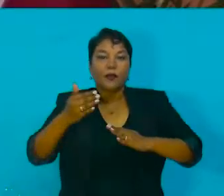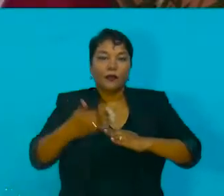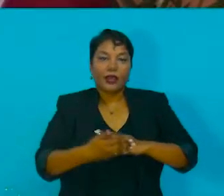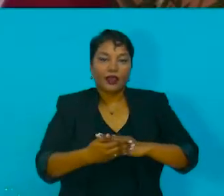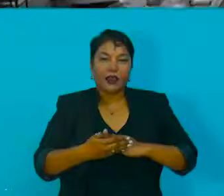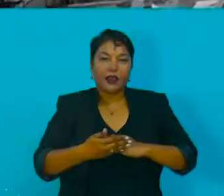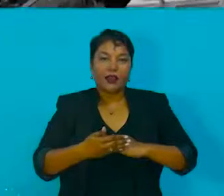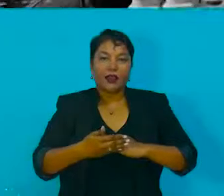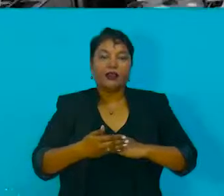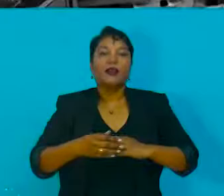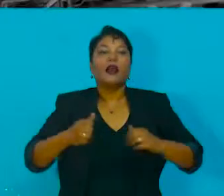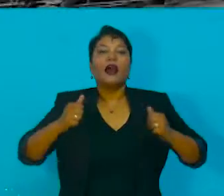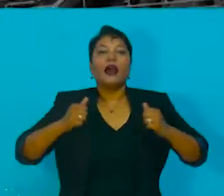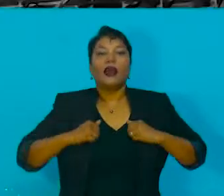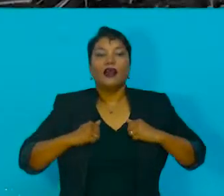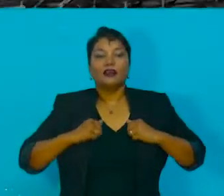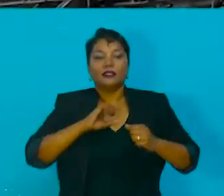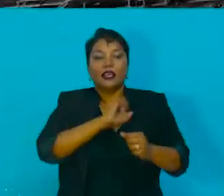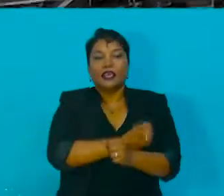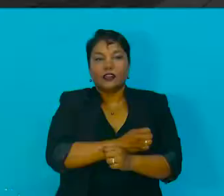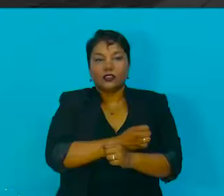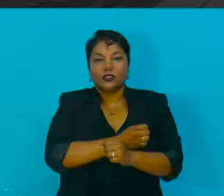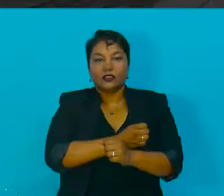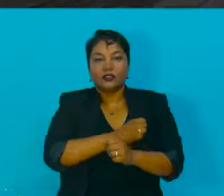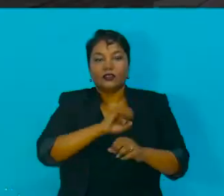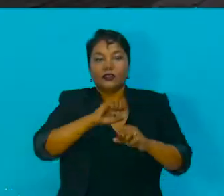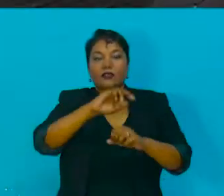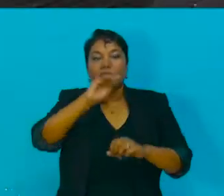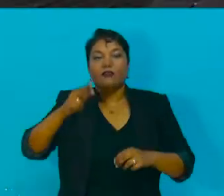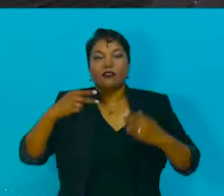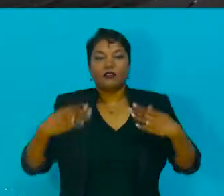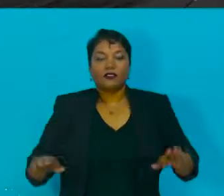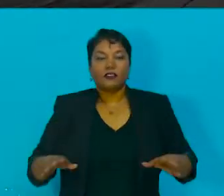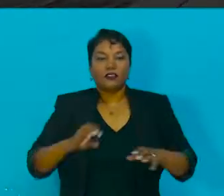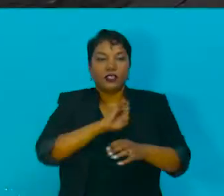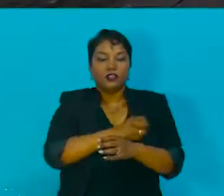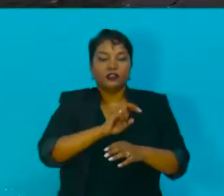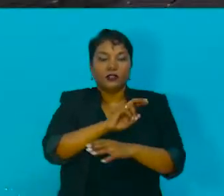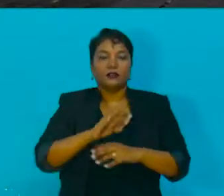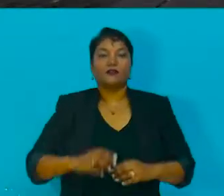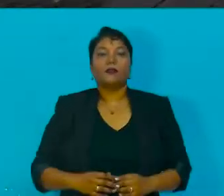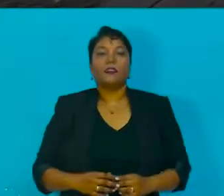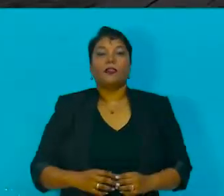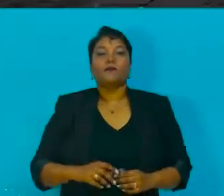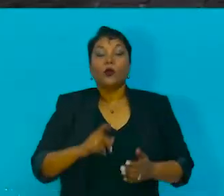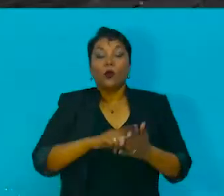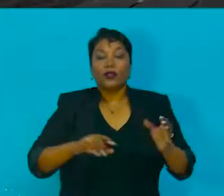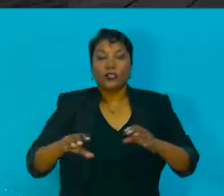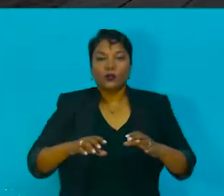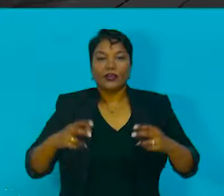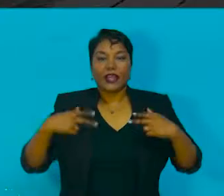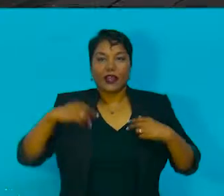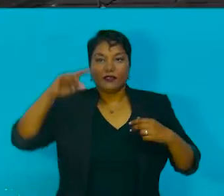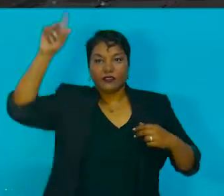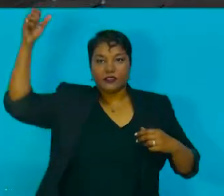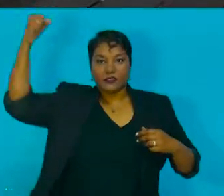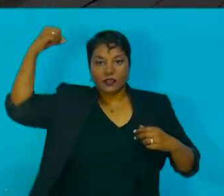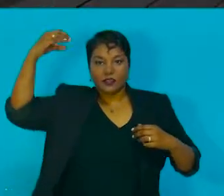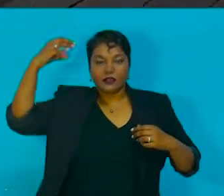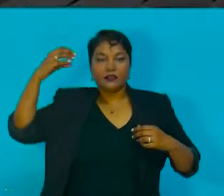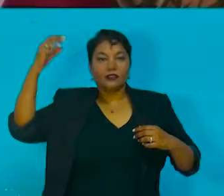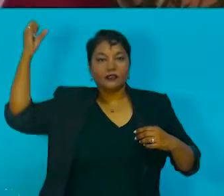turbines here. I think they're 5 kilowatts each, 3 or 4 of them on top here. But what they have too is they have a solar cooling. So these